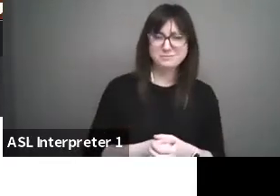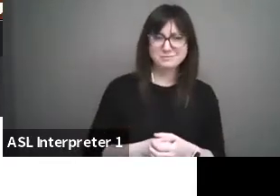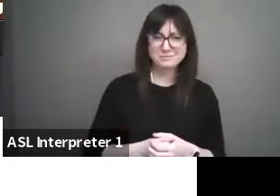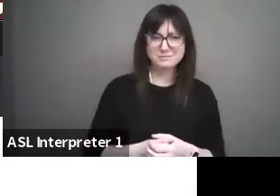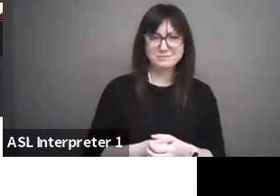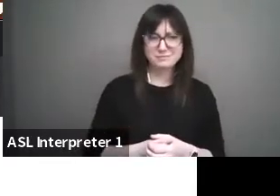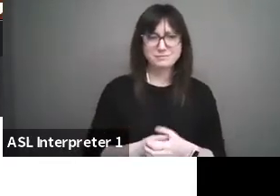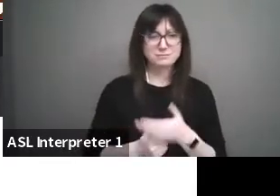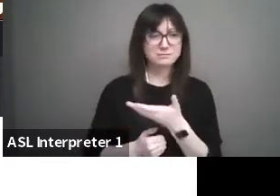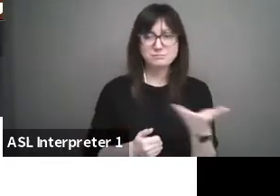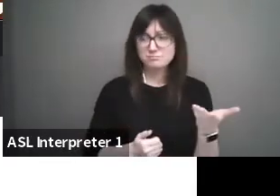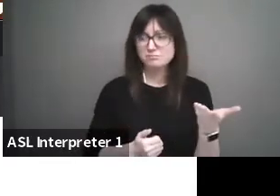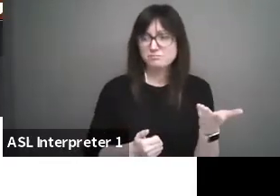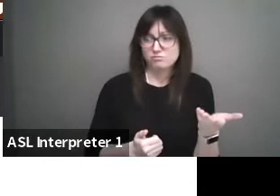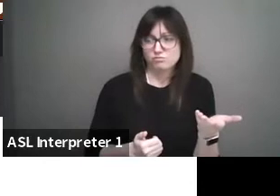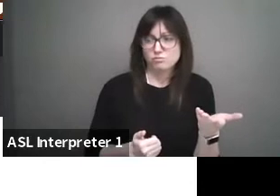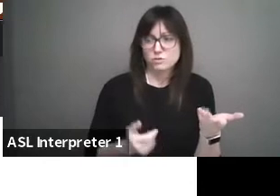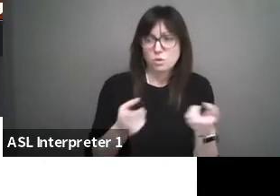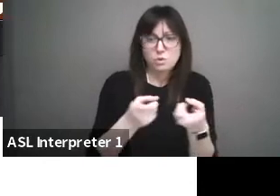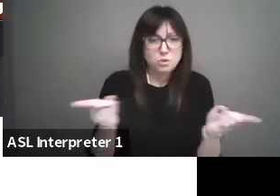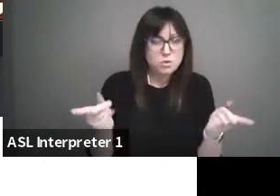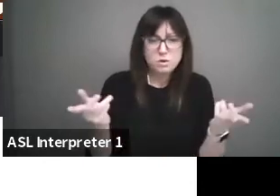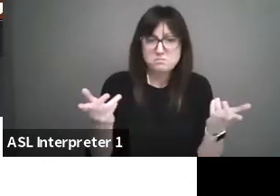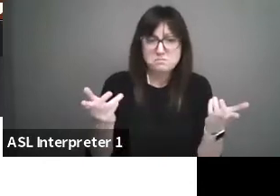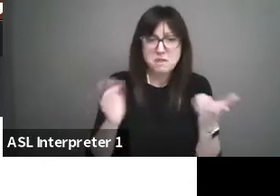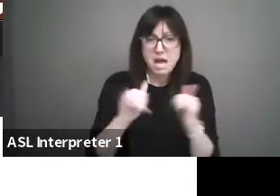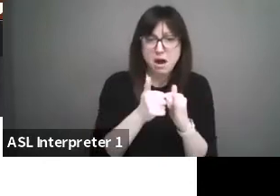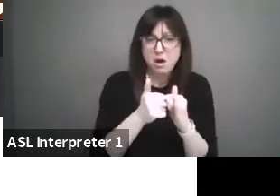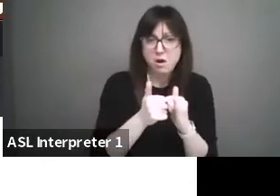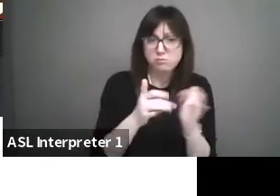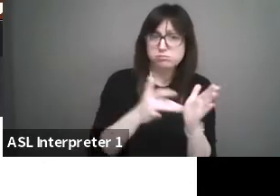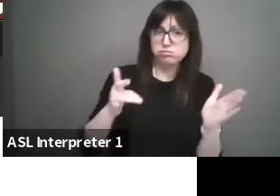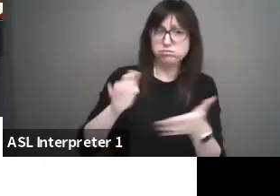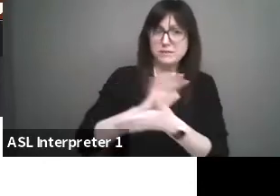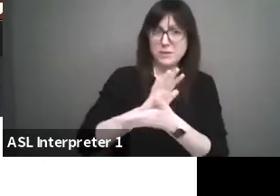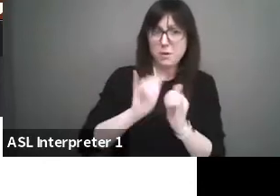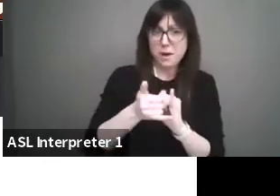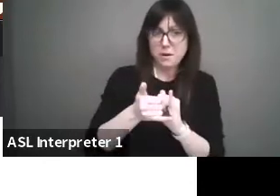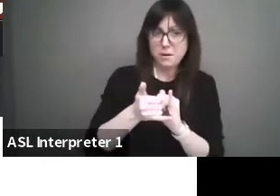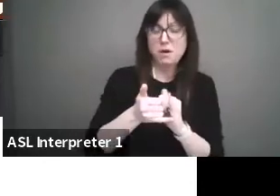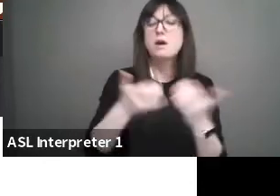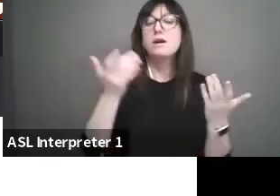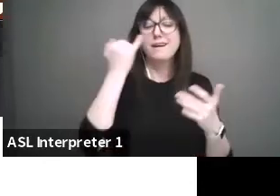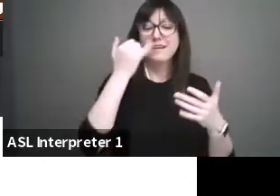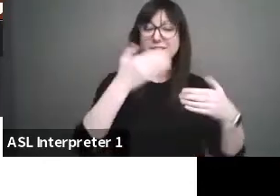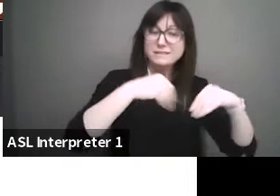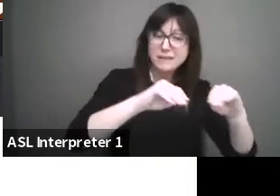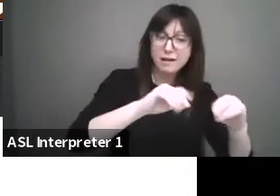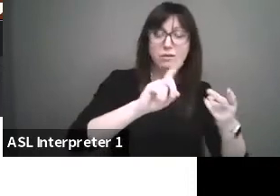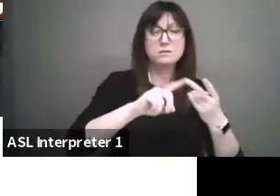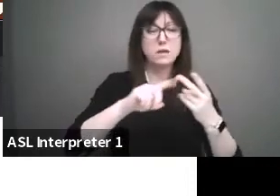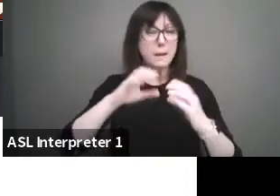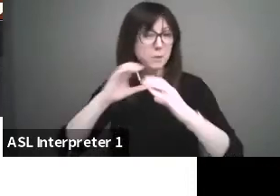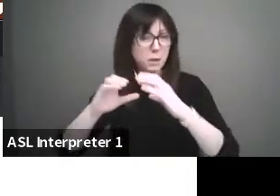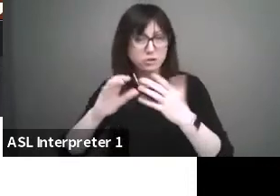So where companies and where even you guys can win with video, especially through a sales cycle or communication, is